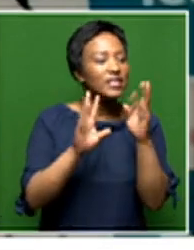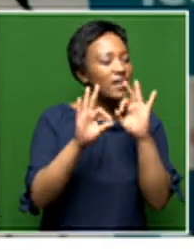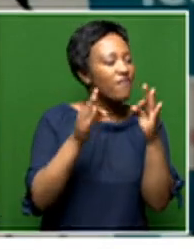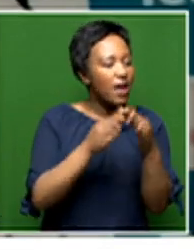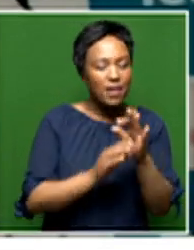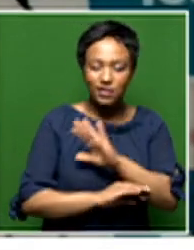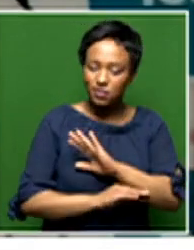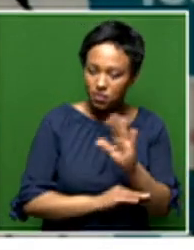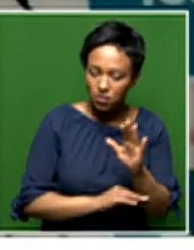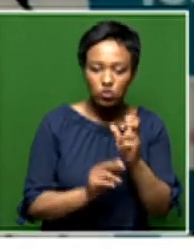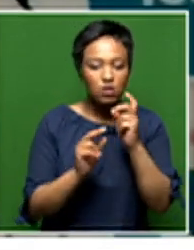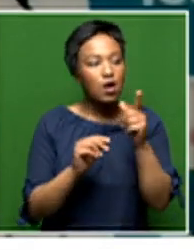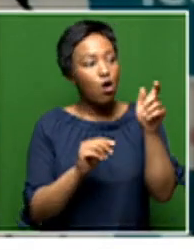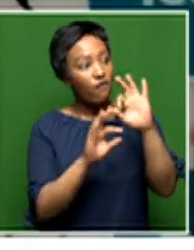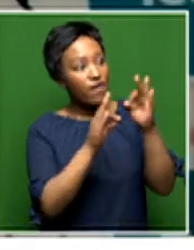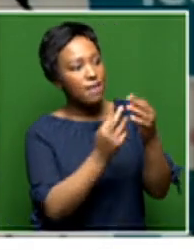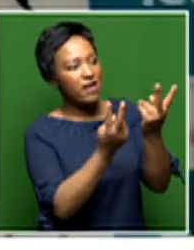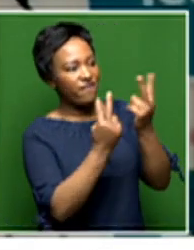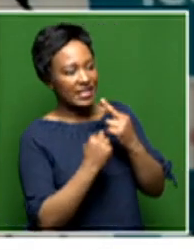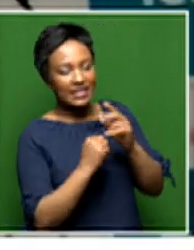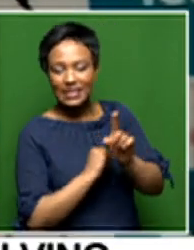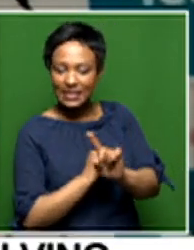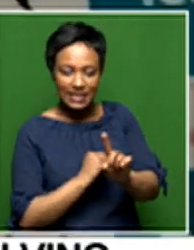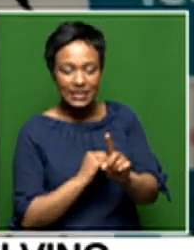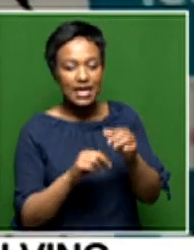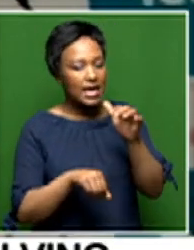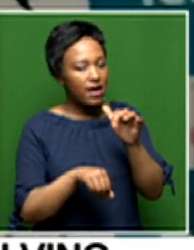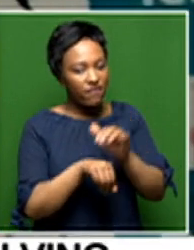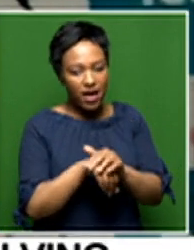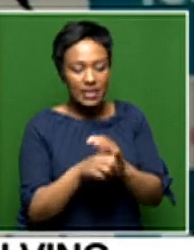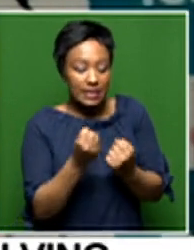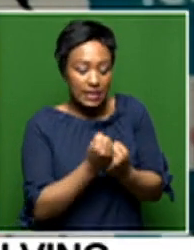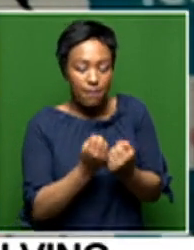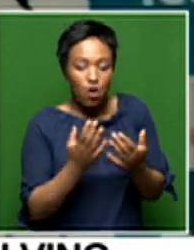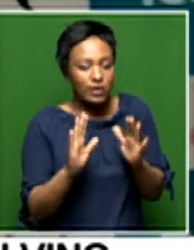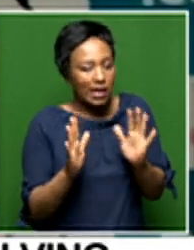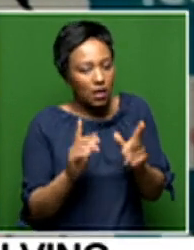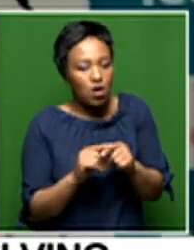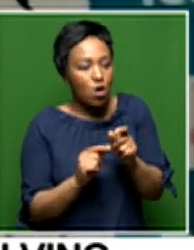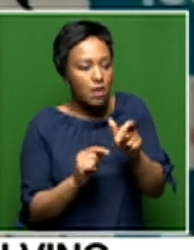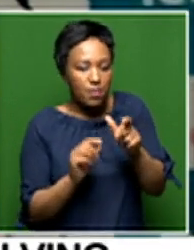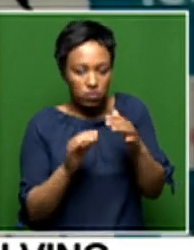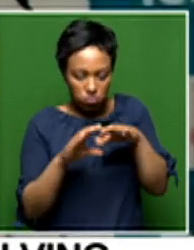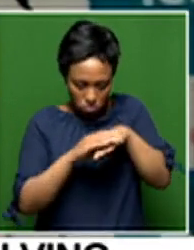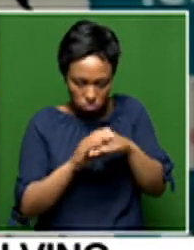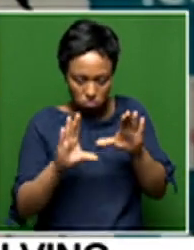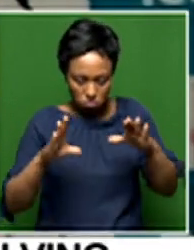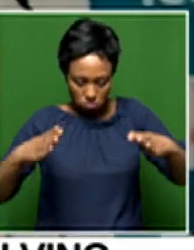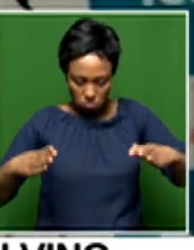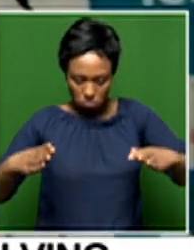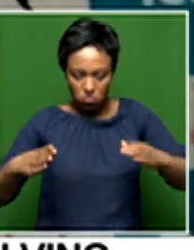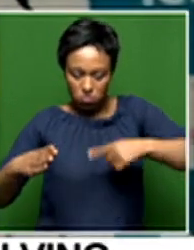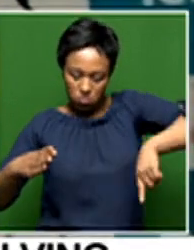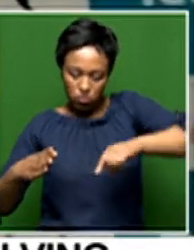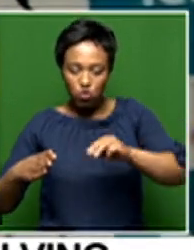family. No one is going to be visited by family. No friends will be there. Only the people that are accredited to be in the Mangaung